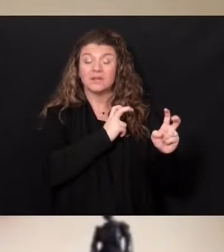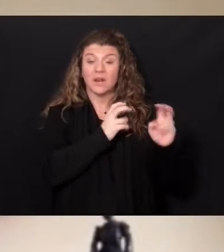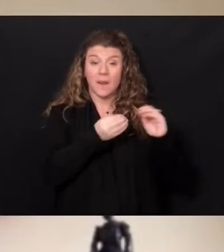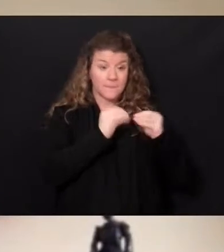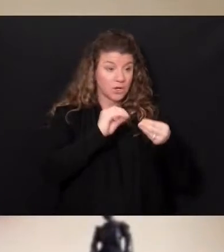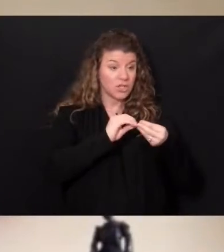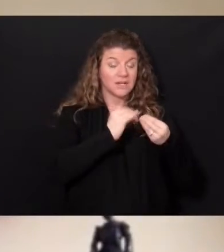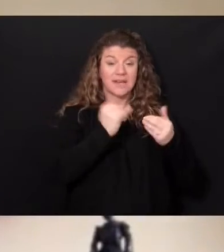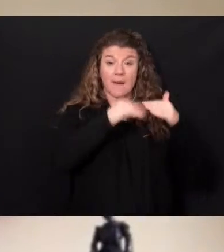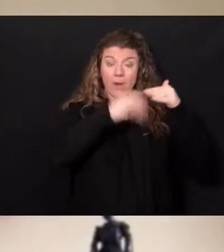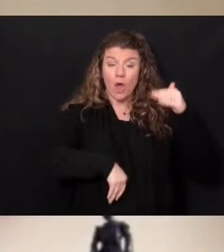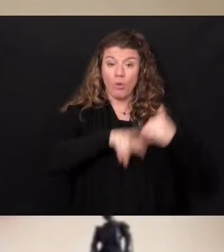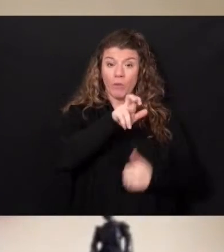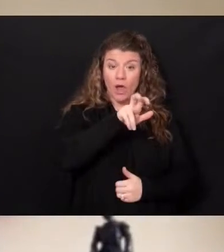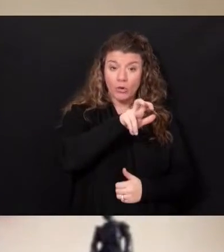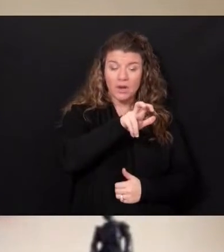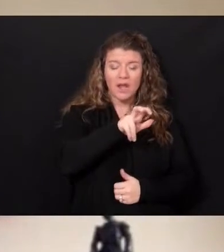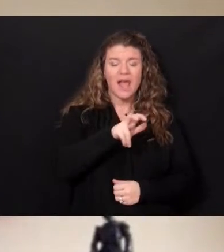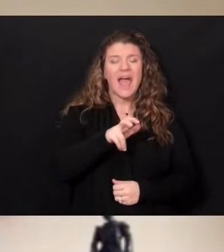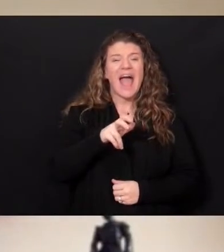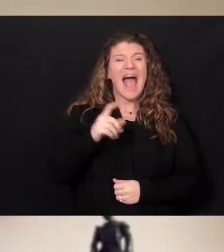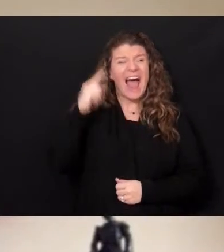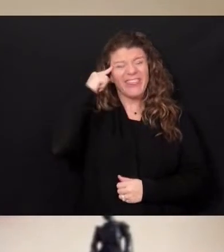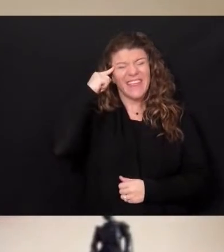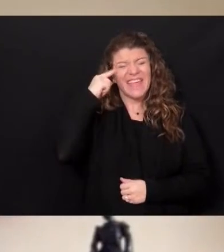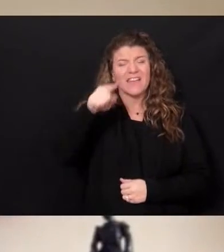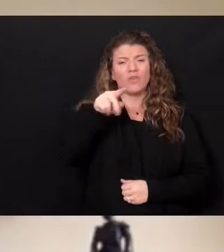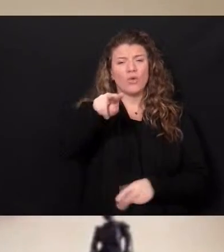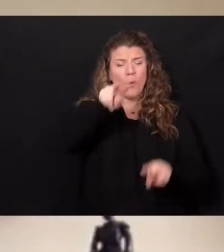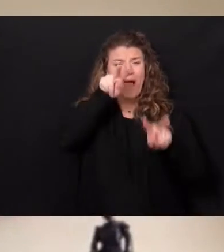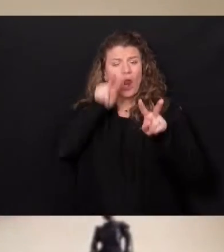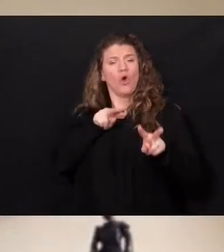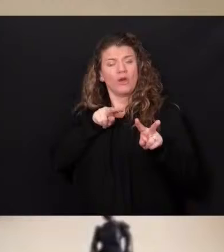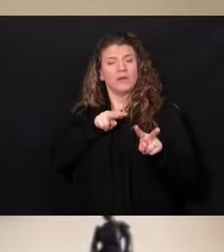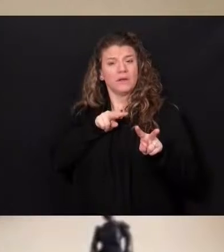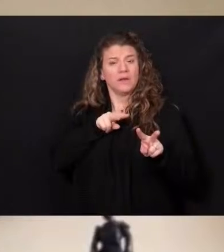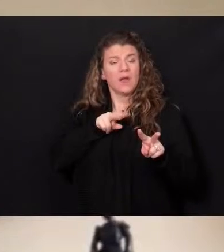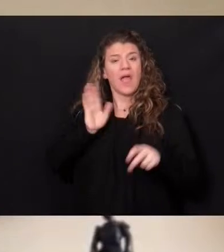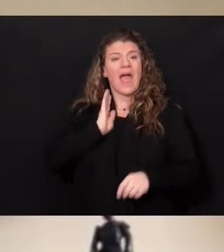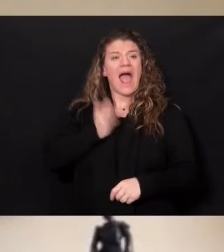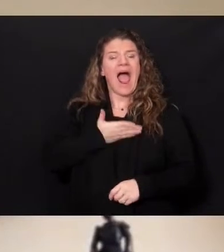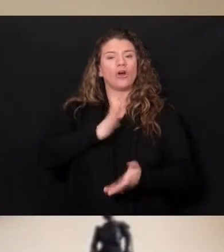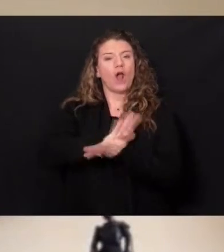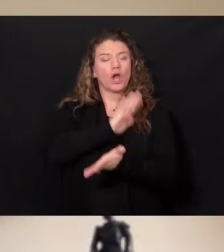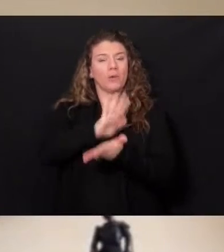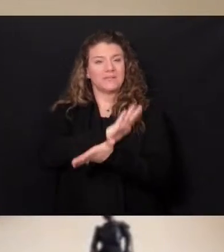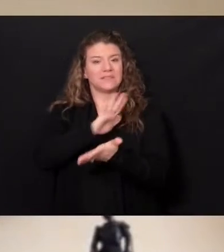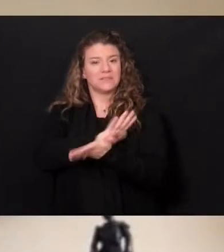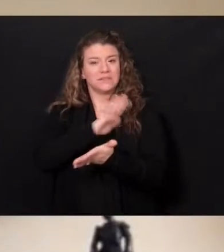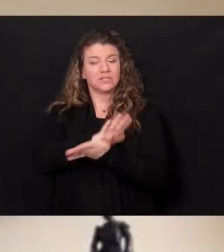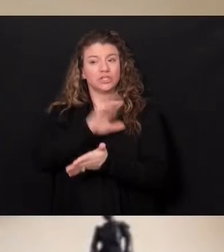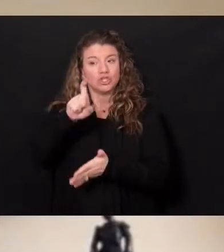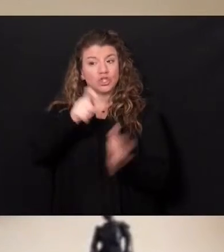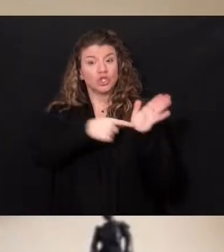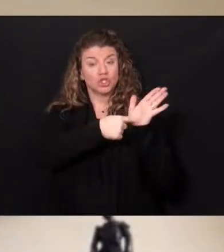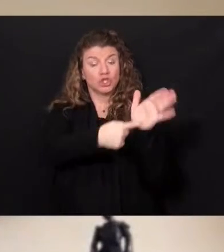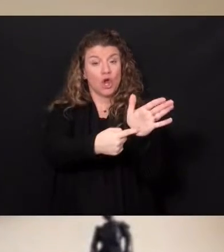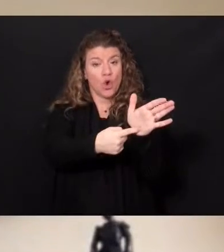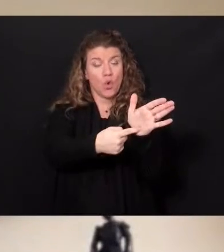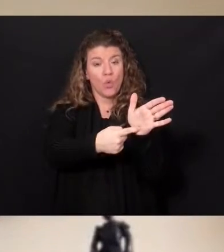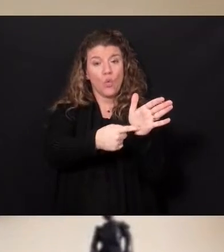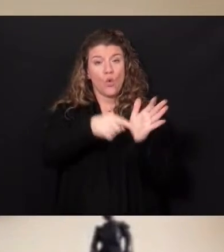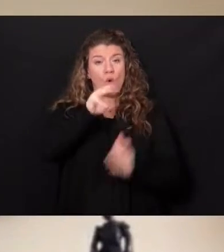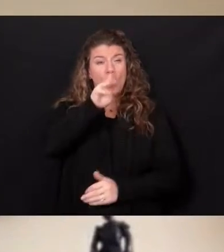hospitalizations below 300. I think if we go back and look, our documents, I believe, showed a